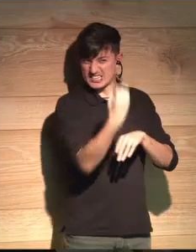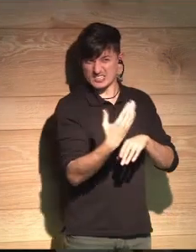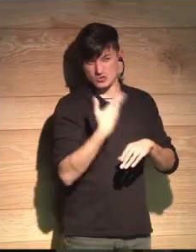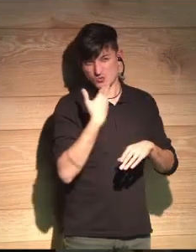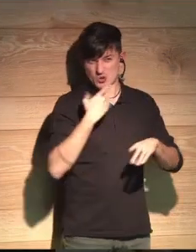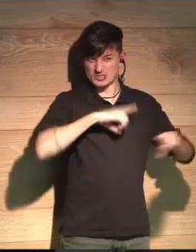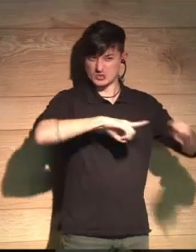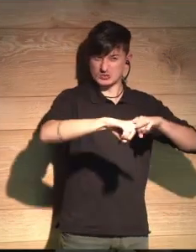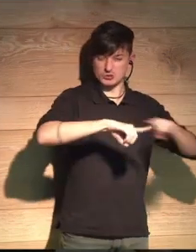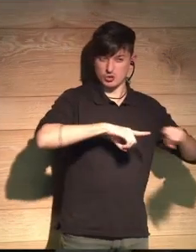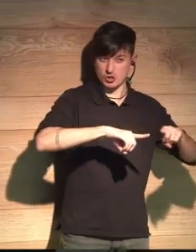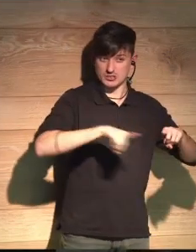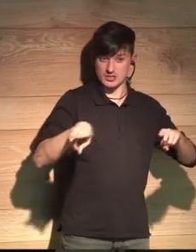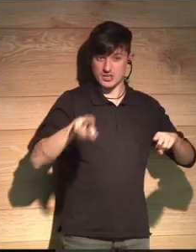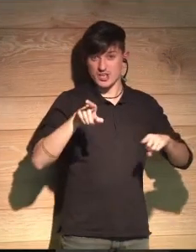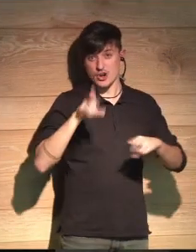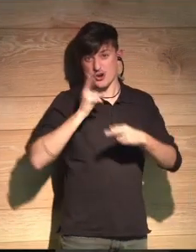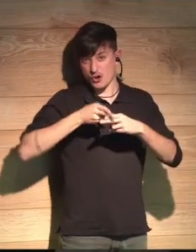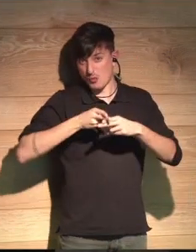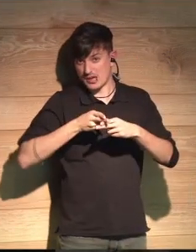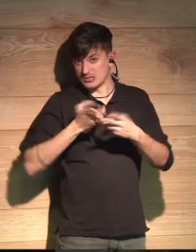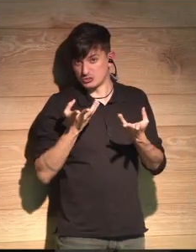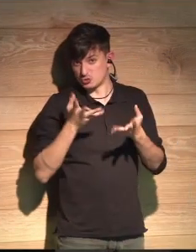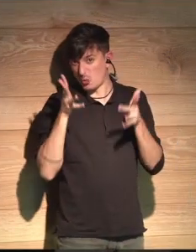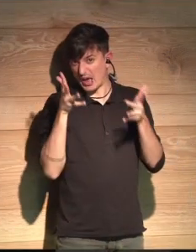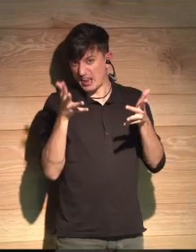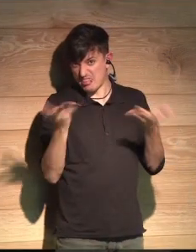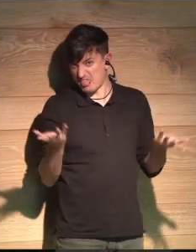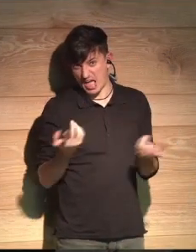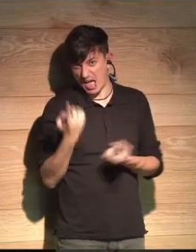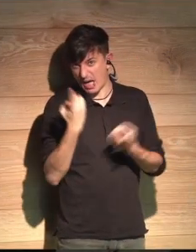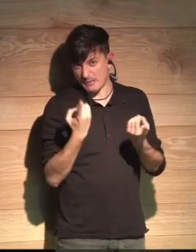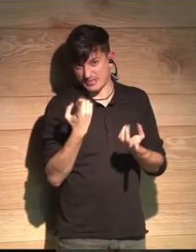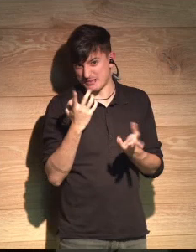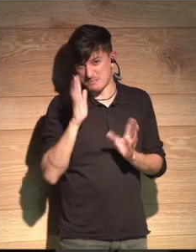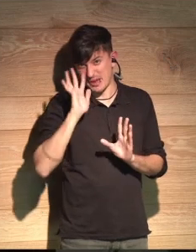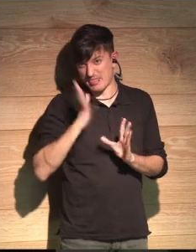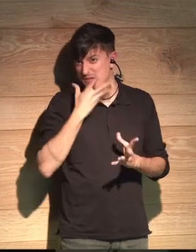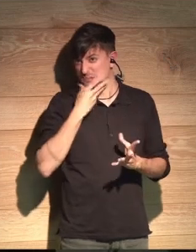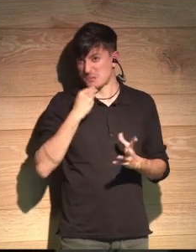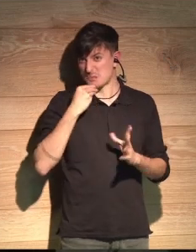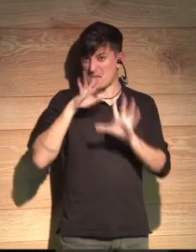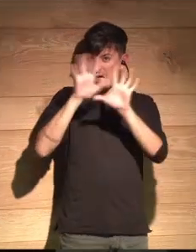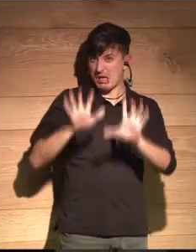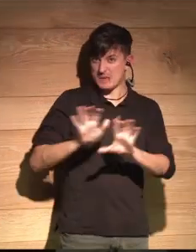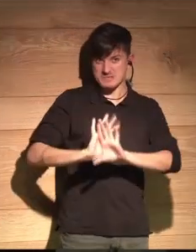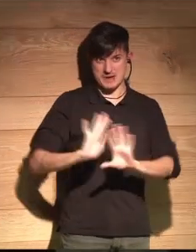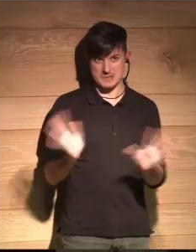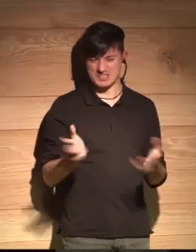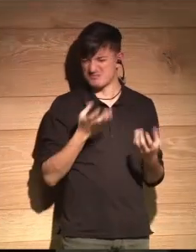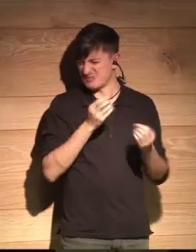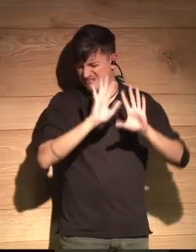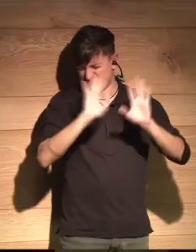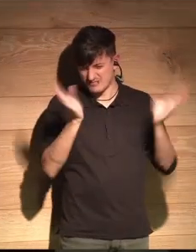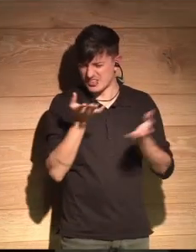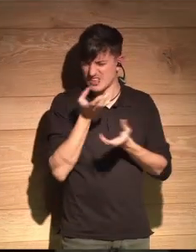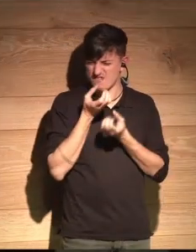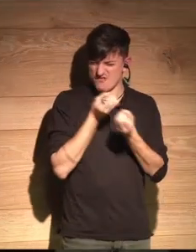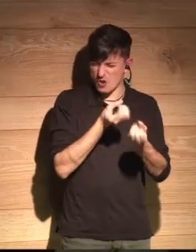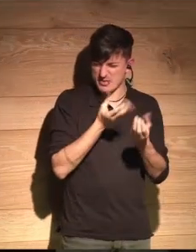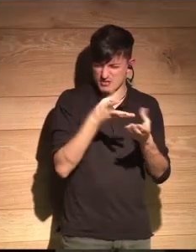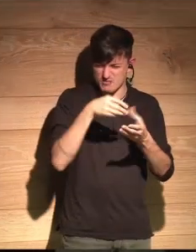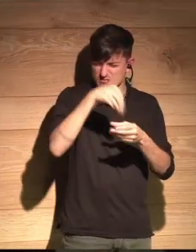Well, again, if you're interested in, you can find a lot of this in the papers on our website. Very briefly, a couple of final things.